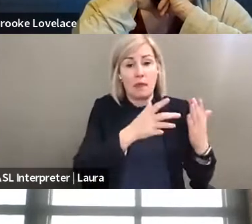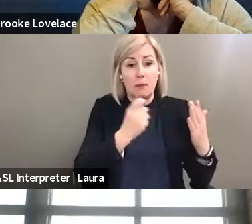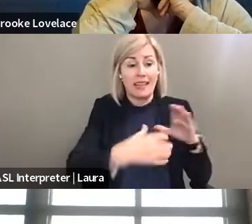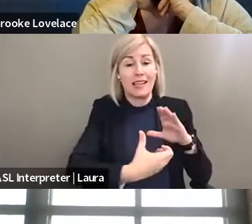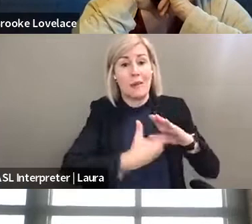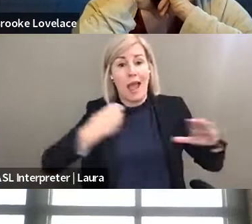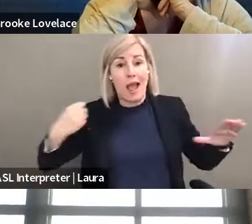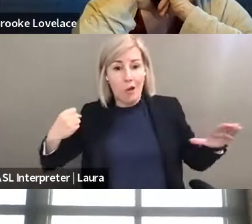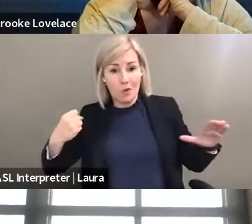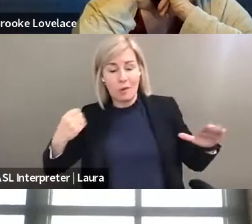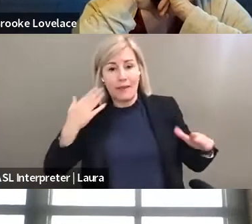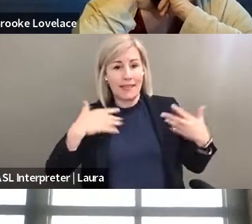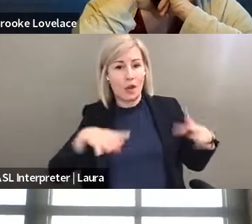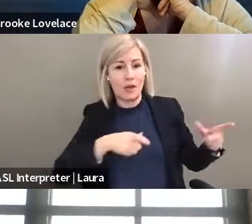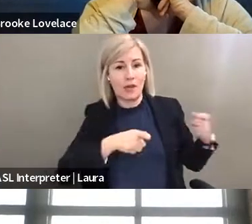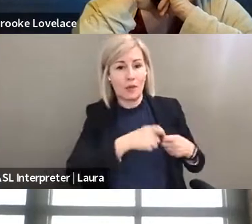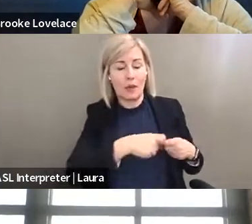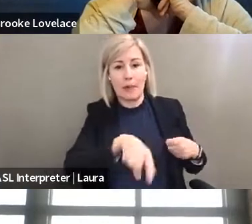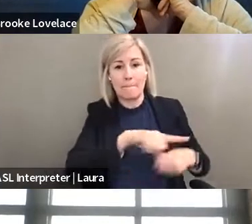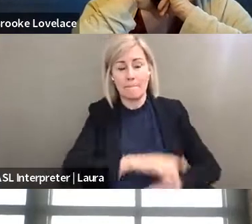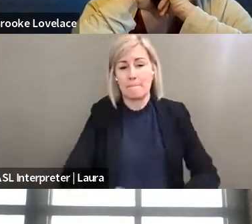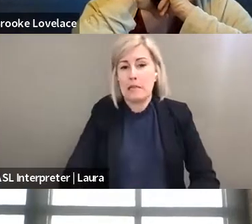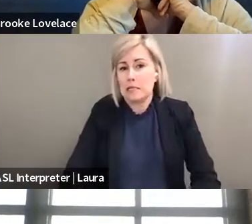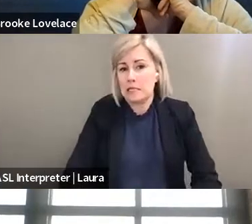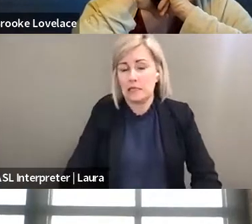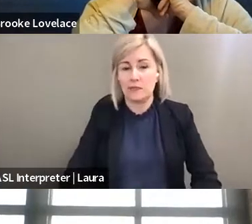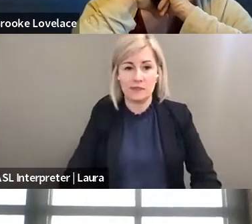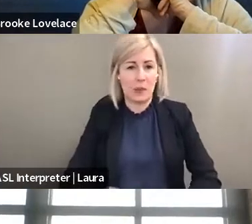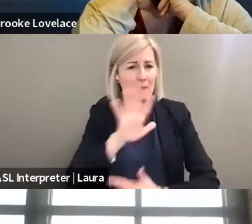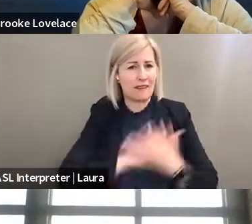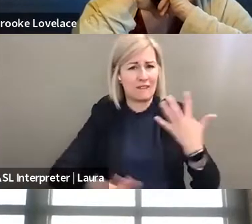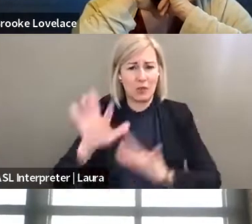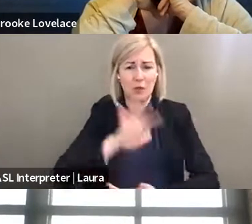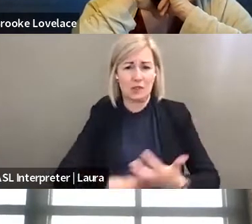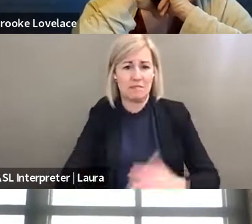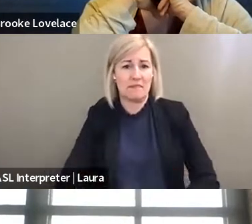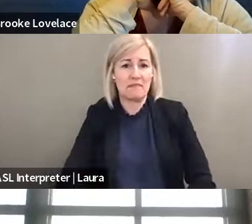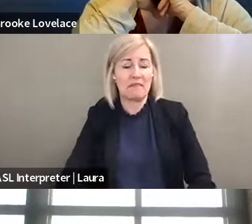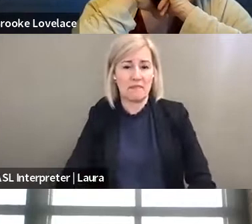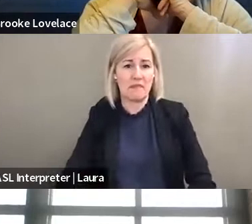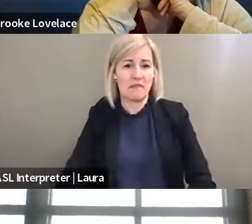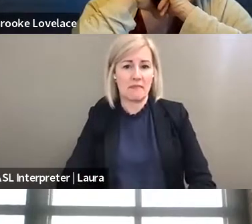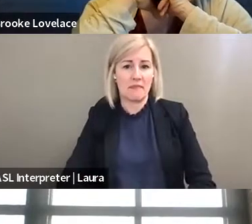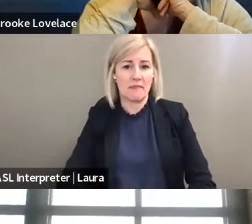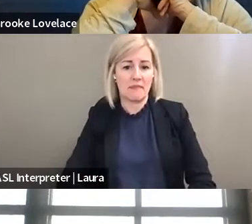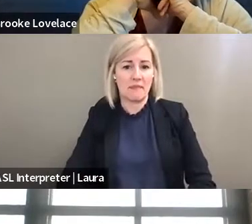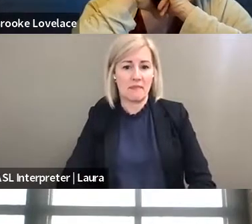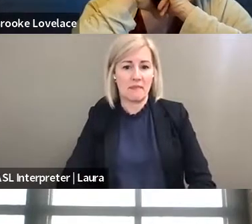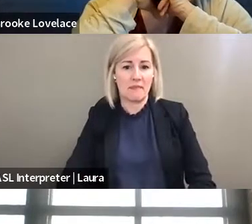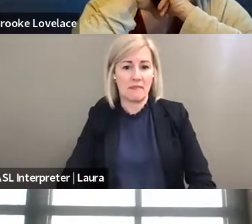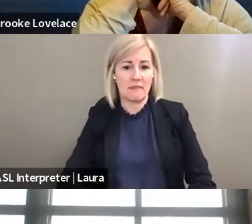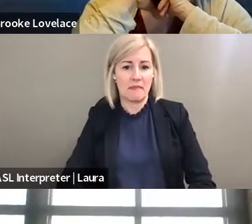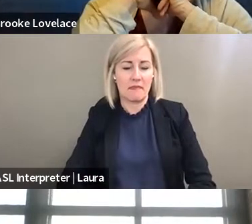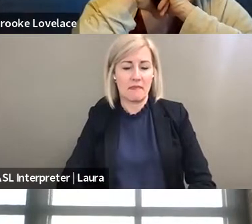schools because they don't want to deal with them. So I'm really confused with a lot of it. Yeah, I think,